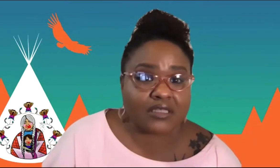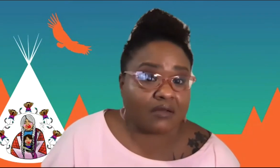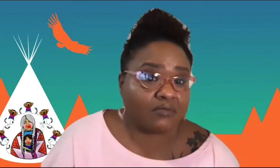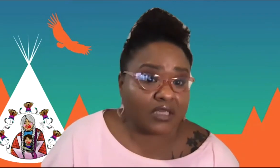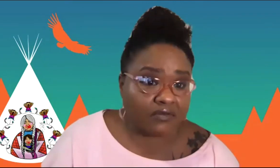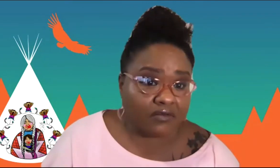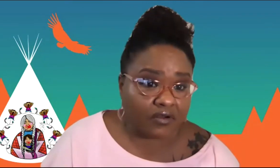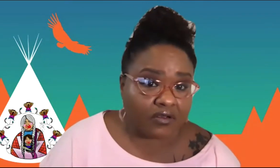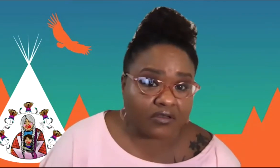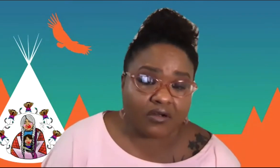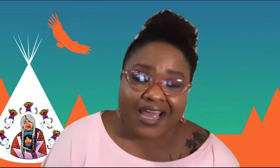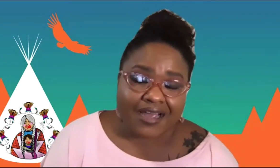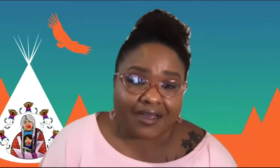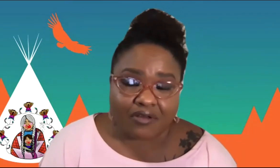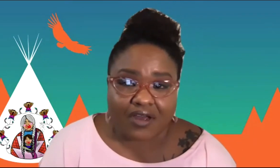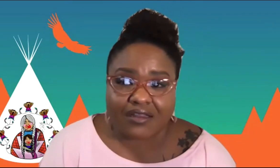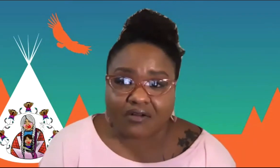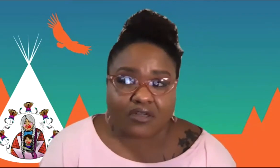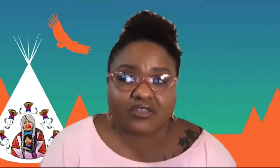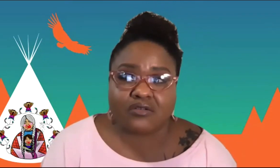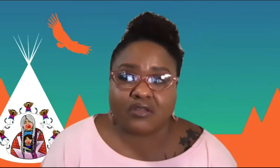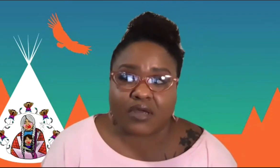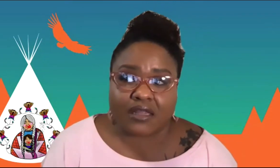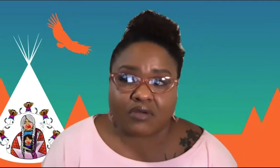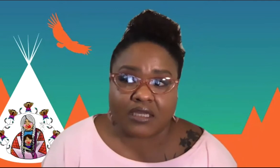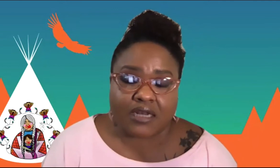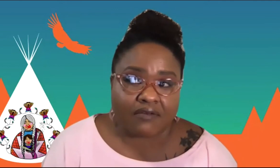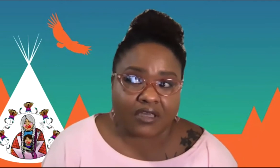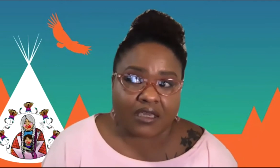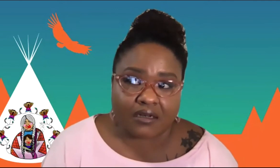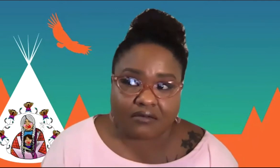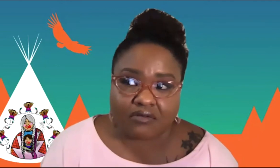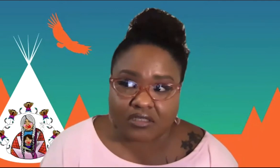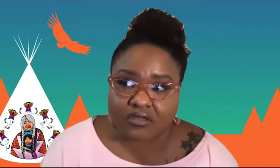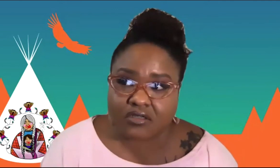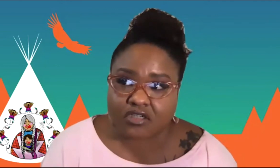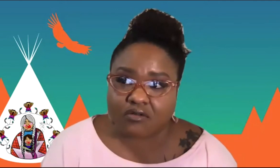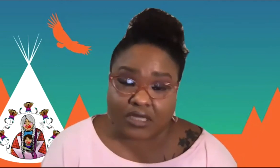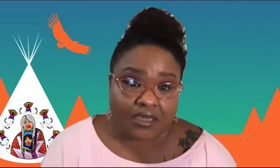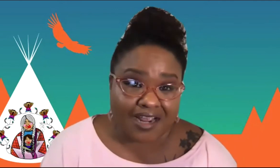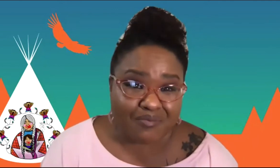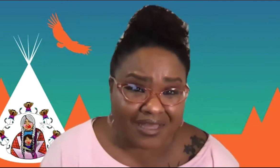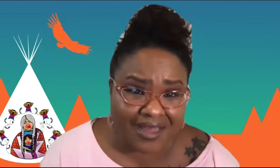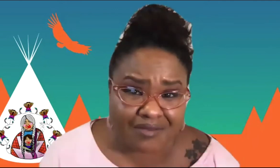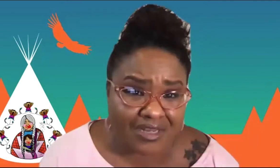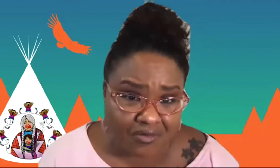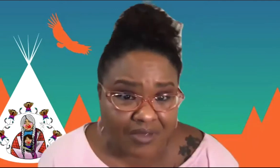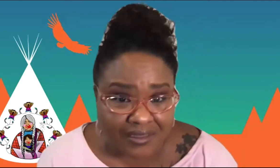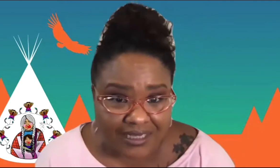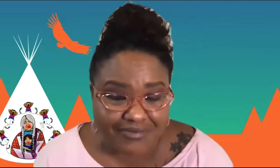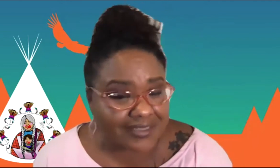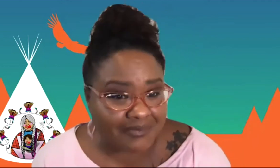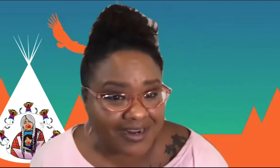opens it up even further. So yeah, we've got a lot of work to do in the way that we navigate research. We, and I, by that, I mean you